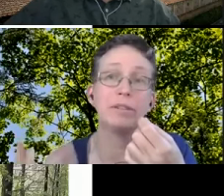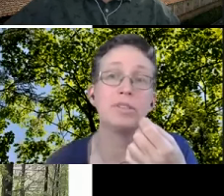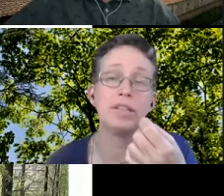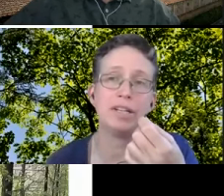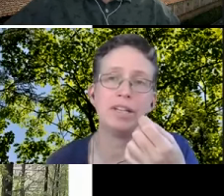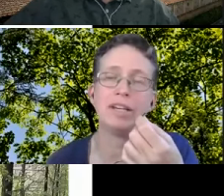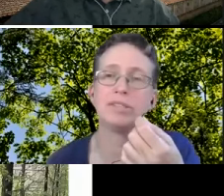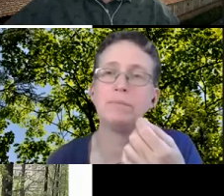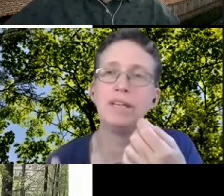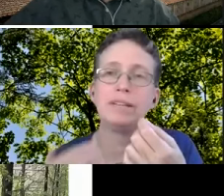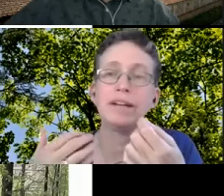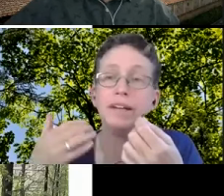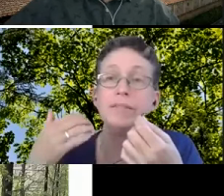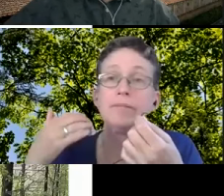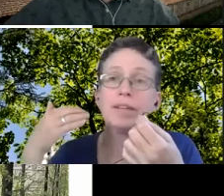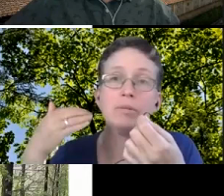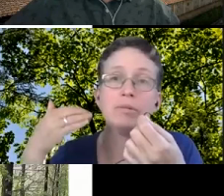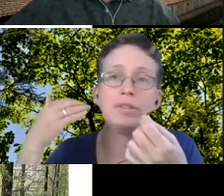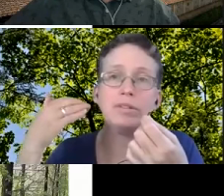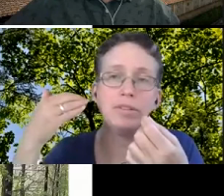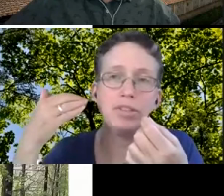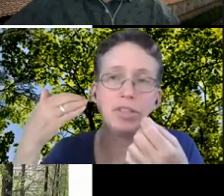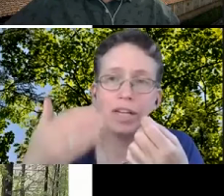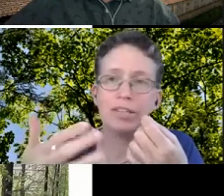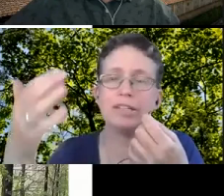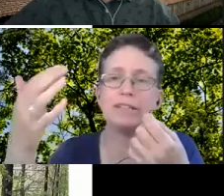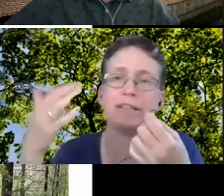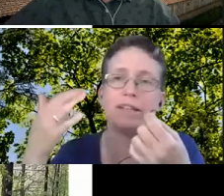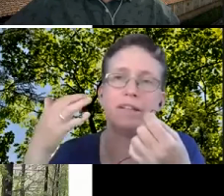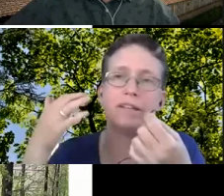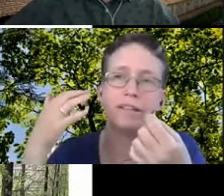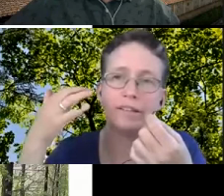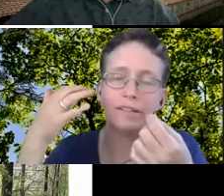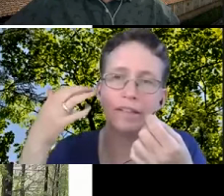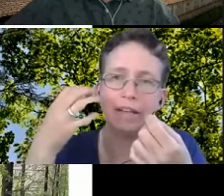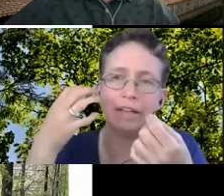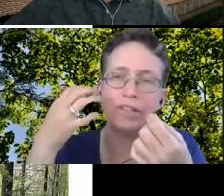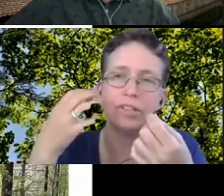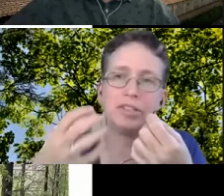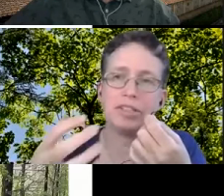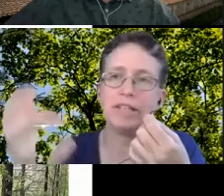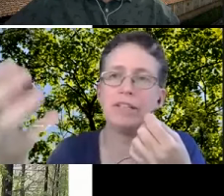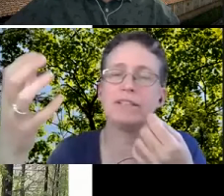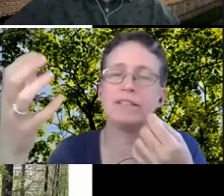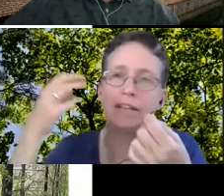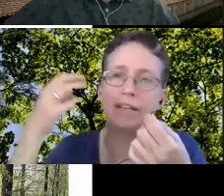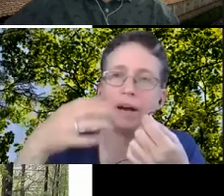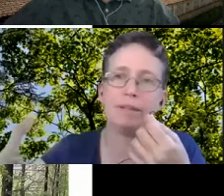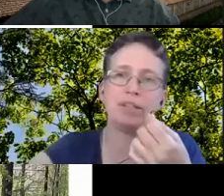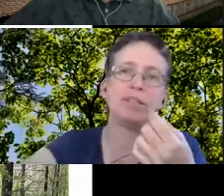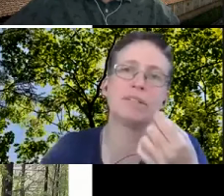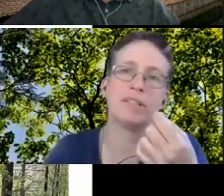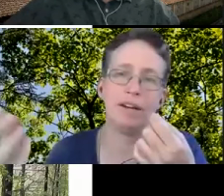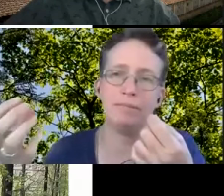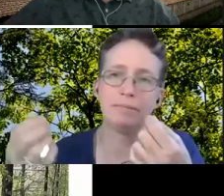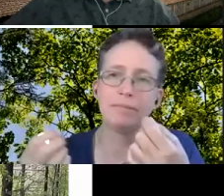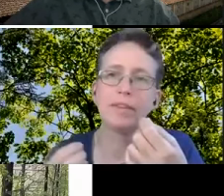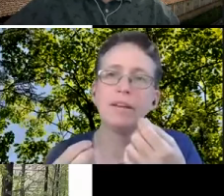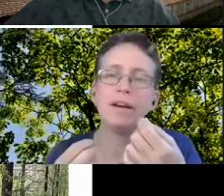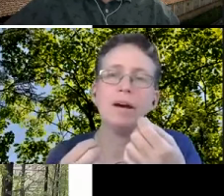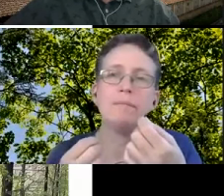an evolutionary change. So meaning like, you know, changes in genes in a population over